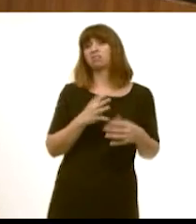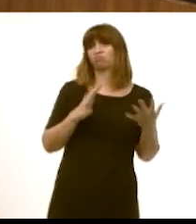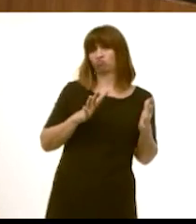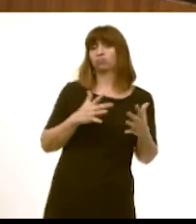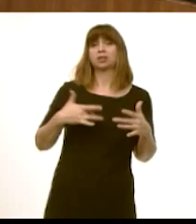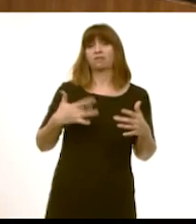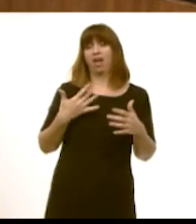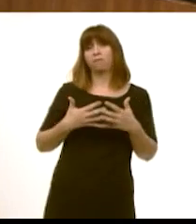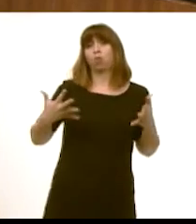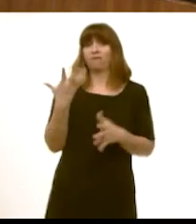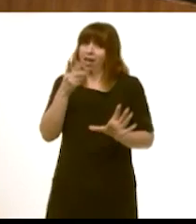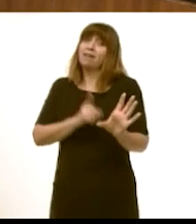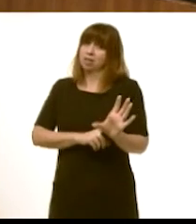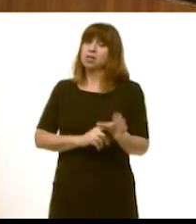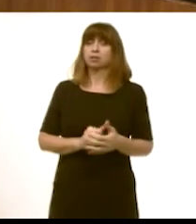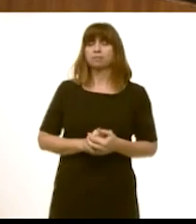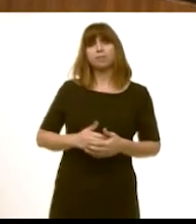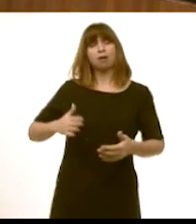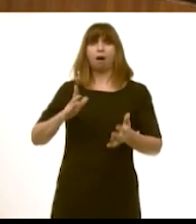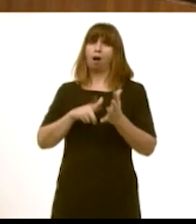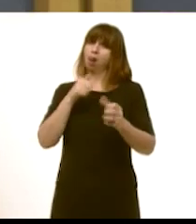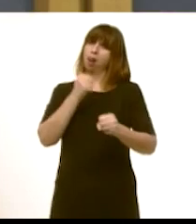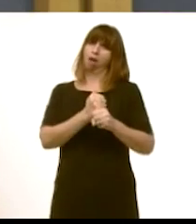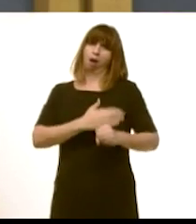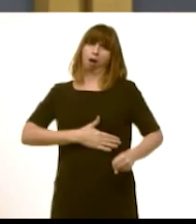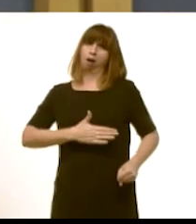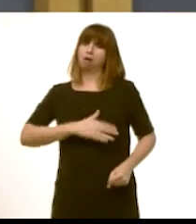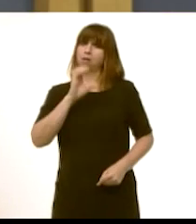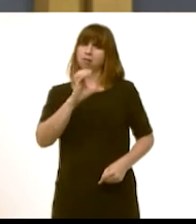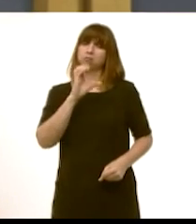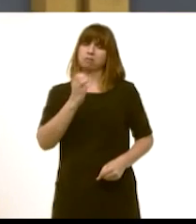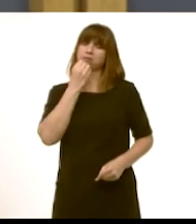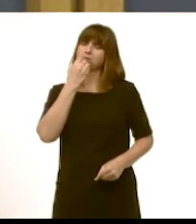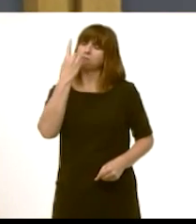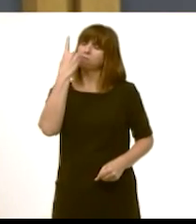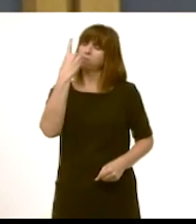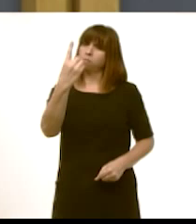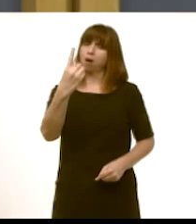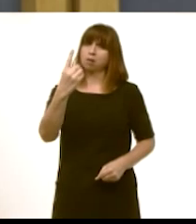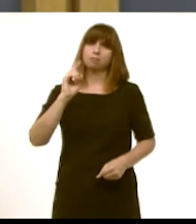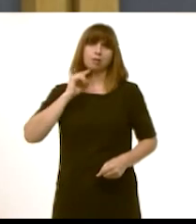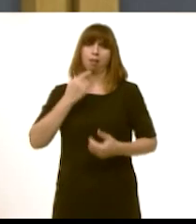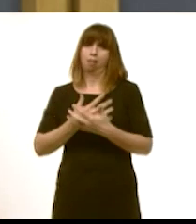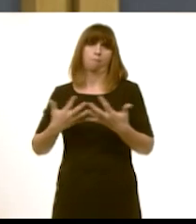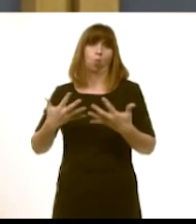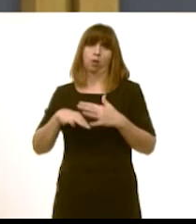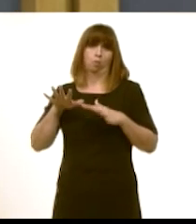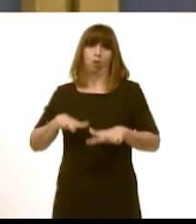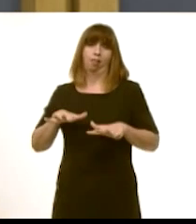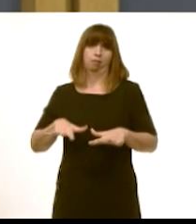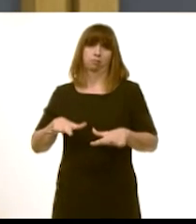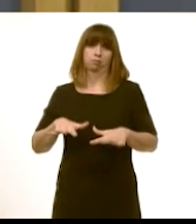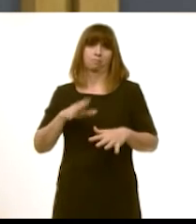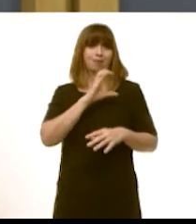for the reply, Minister. Lung cancer remains the biggest cancer killer in Wales. Although survival rates have improved, they